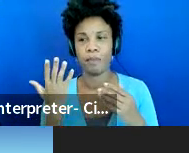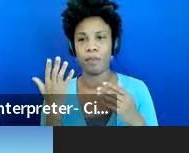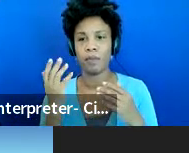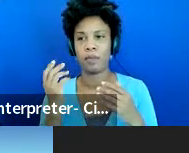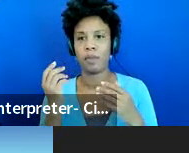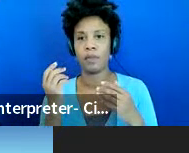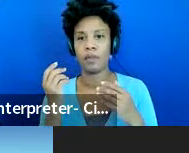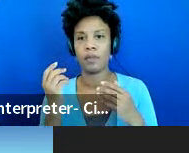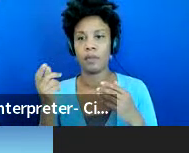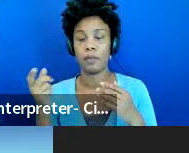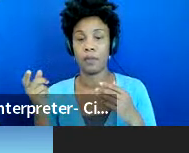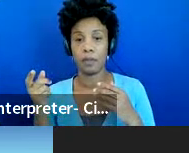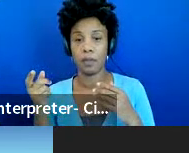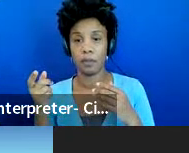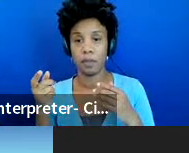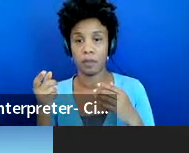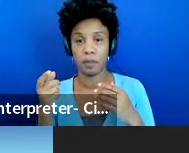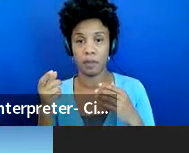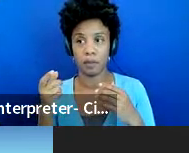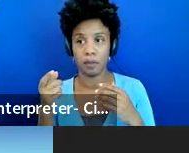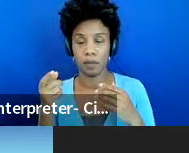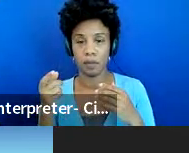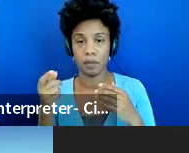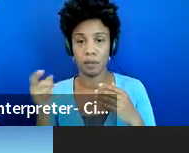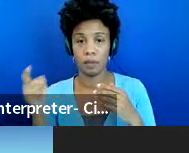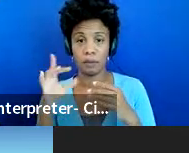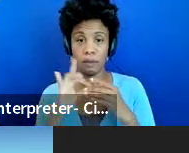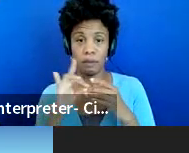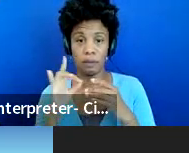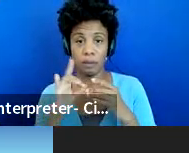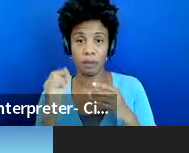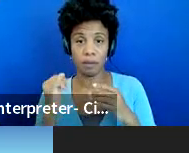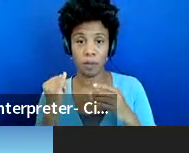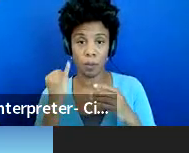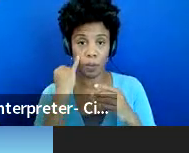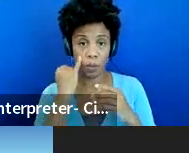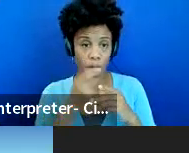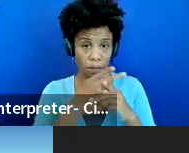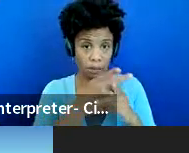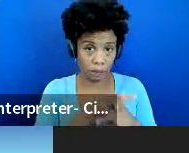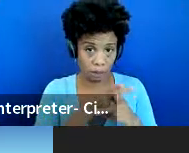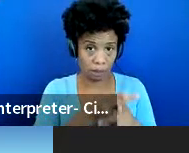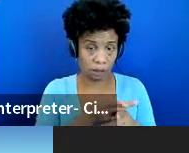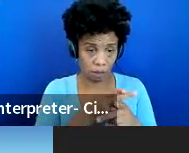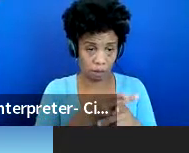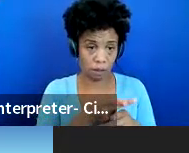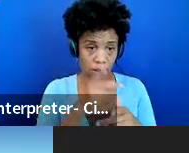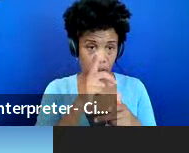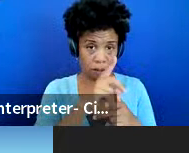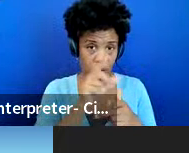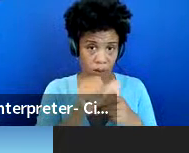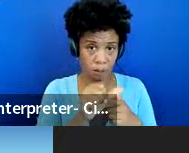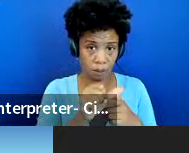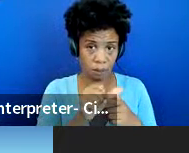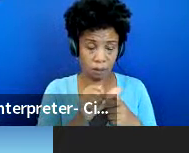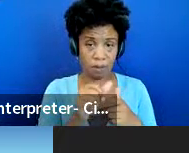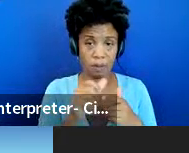for children for the child with the disability would in fact impede the parents' career